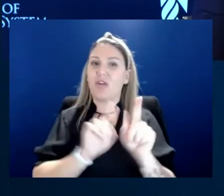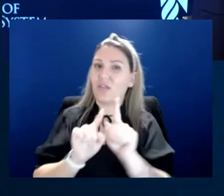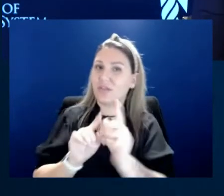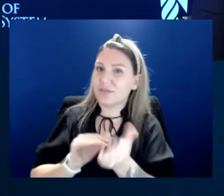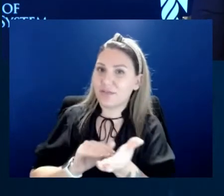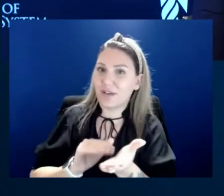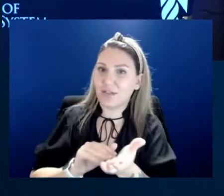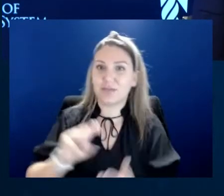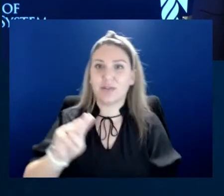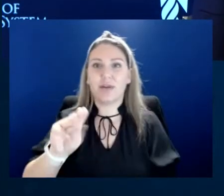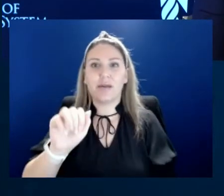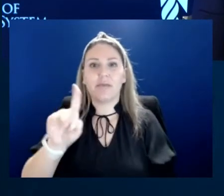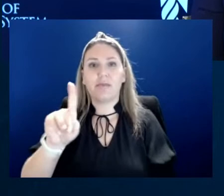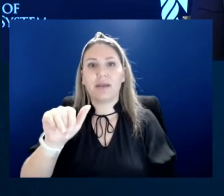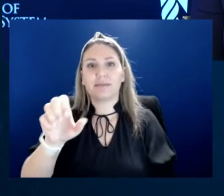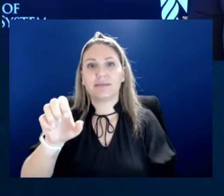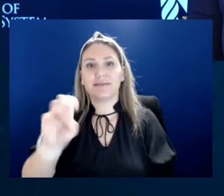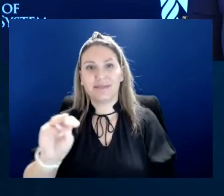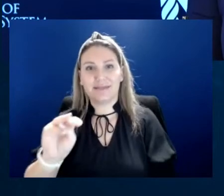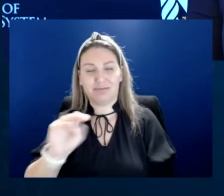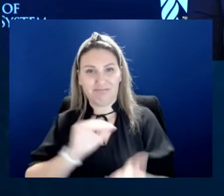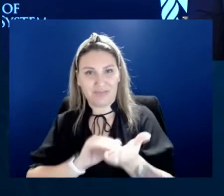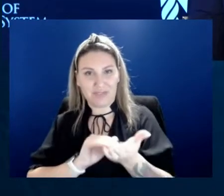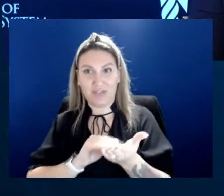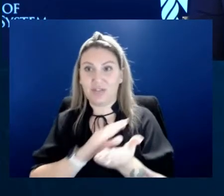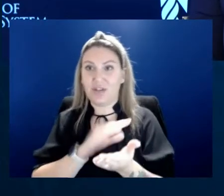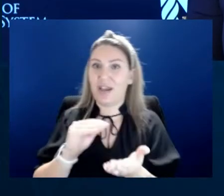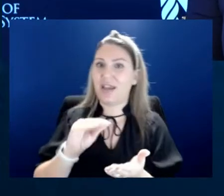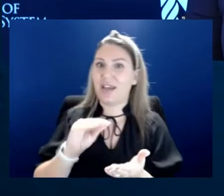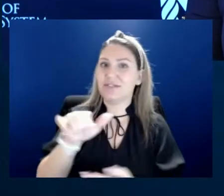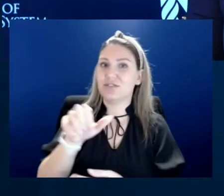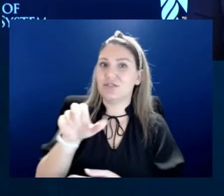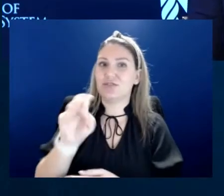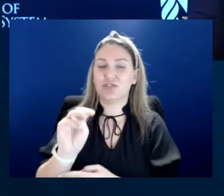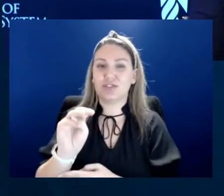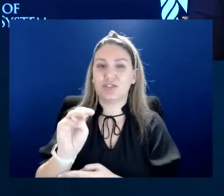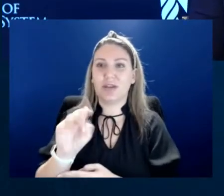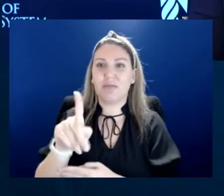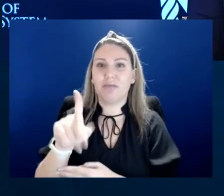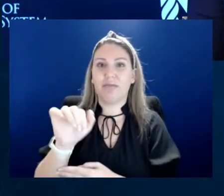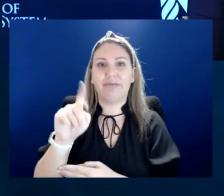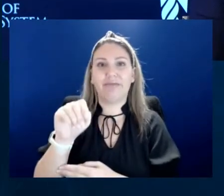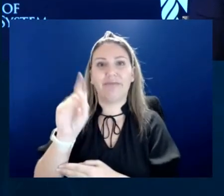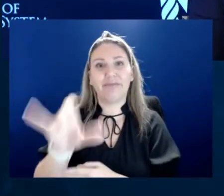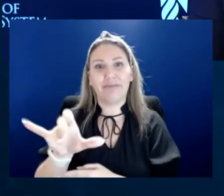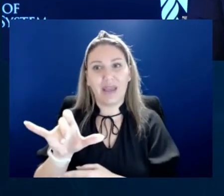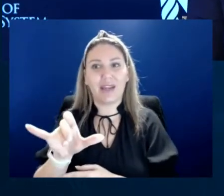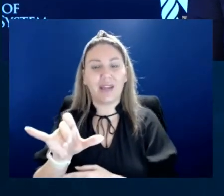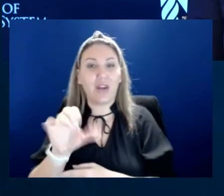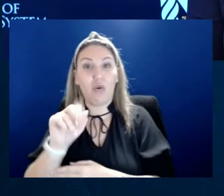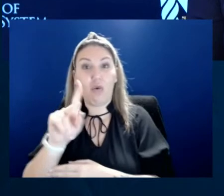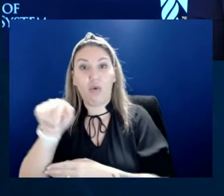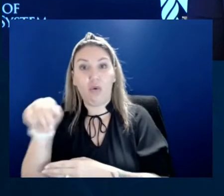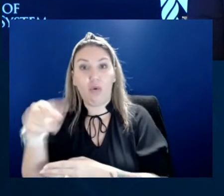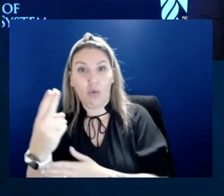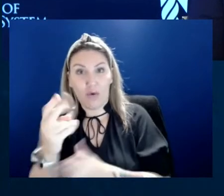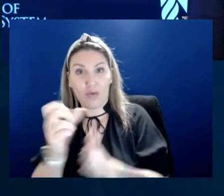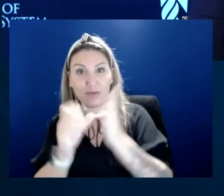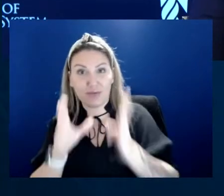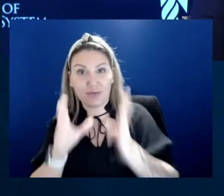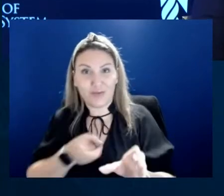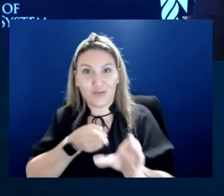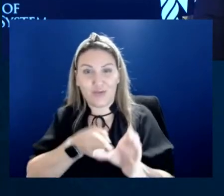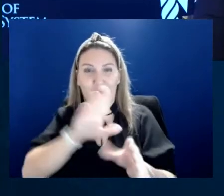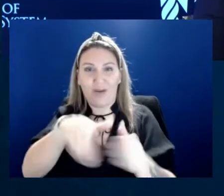And we also have Dr. Jim Petty, an orthopedic surgeon from Kentucky, that is joining us this morning.